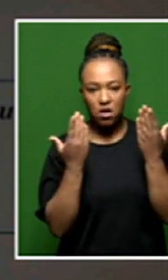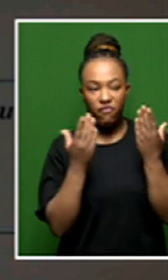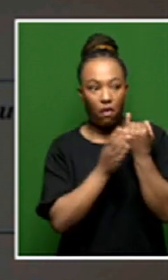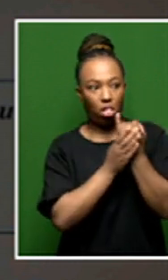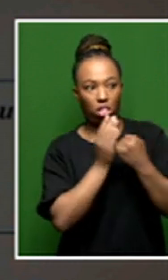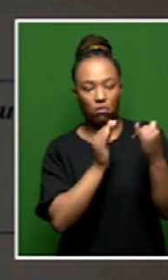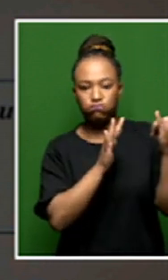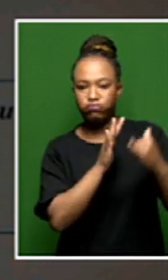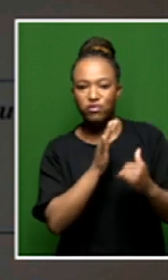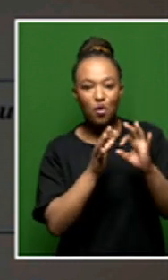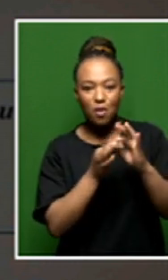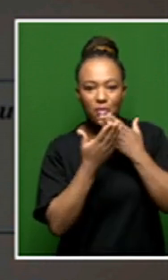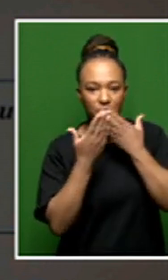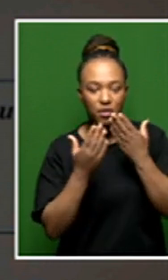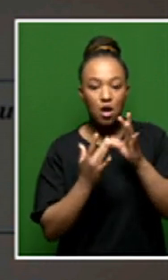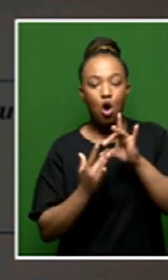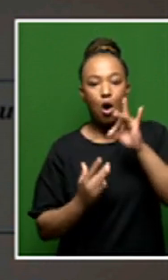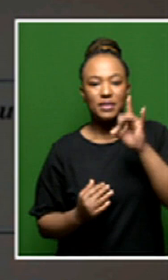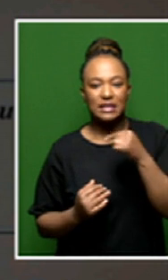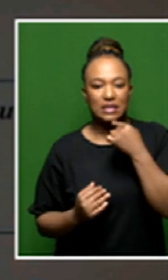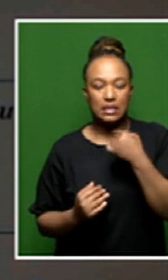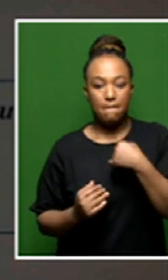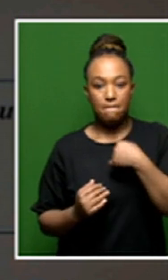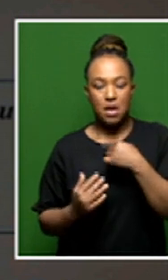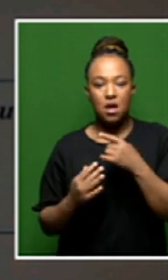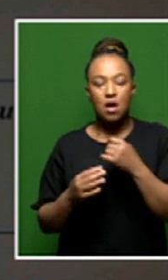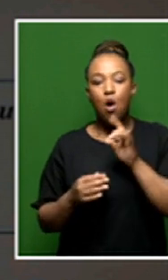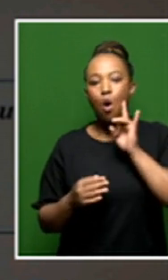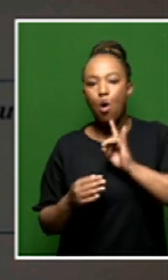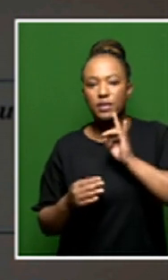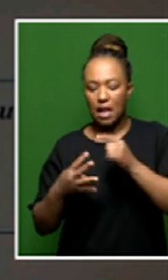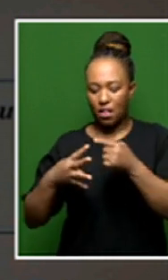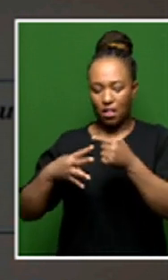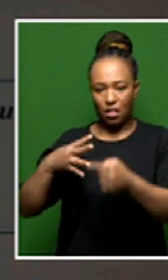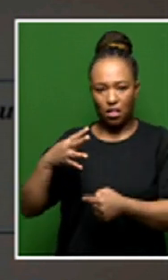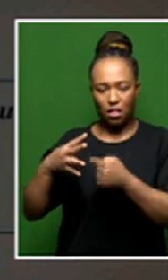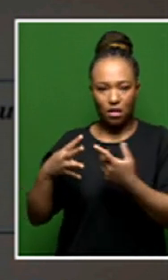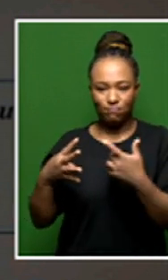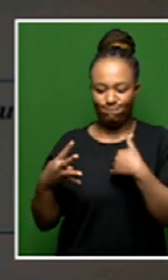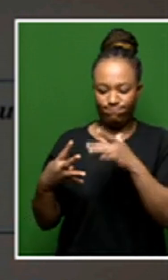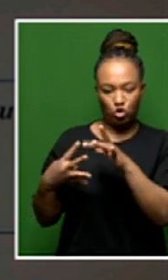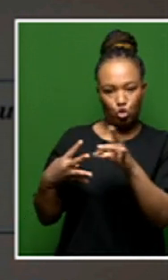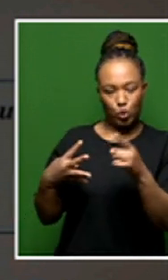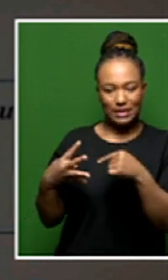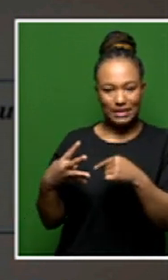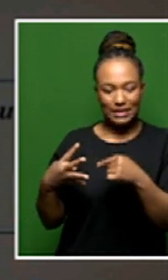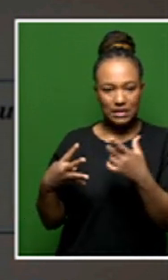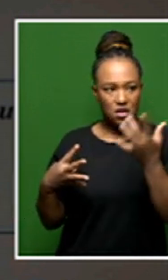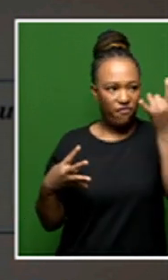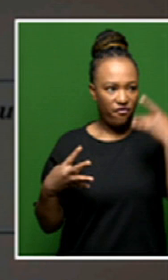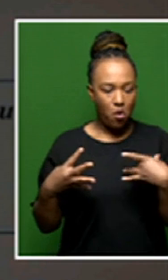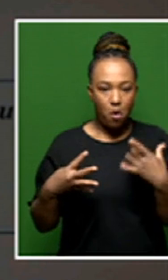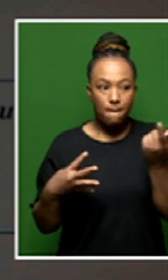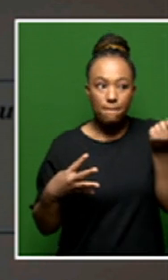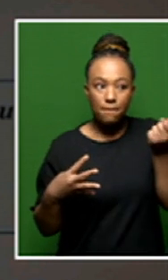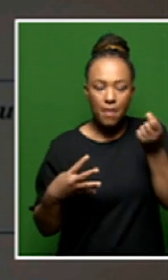quarantine or isolation, and my only options were to choose from these 4 hotels. We weren't necessarily informed about the rates